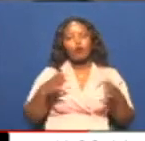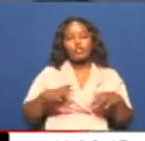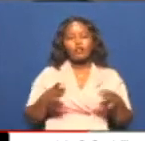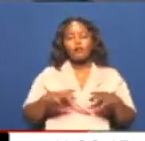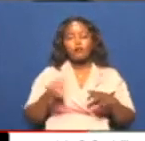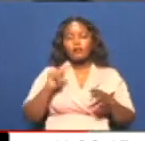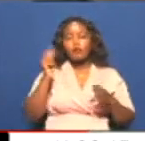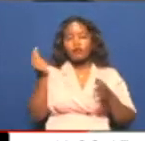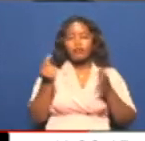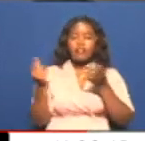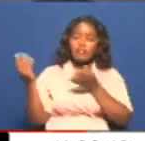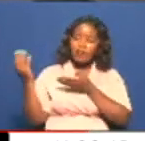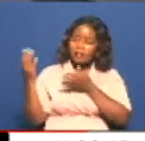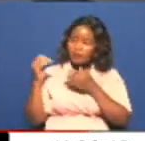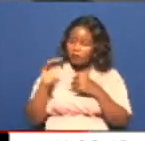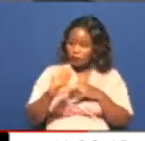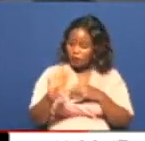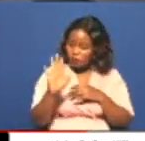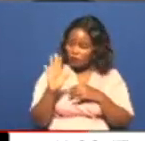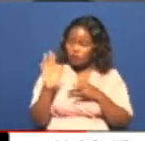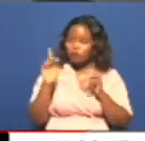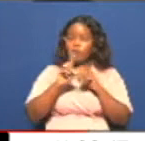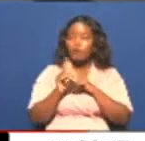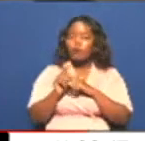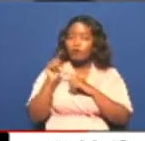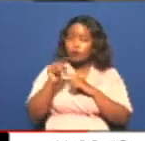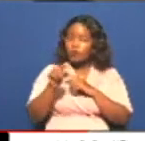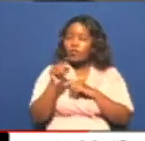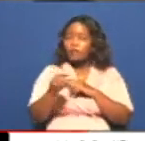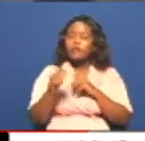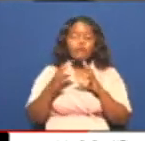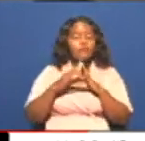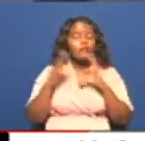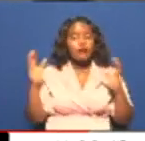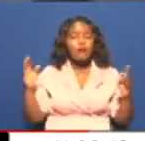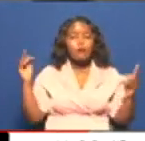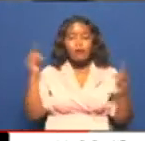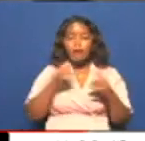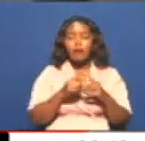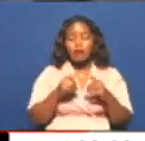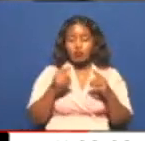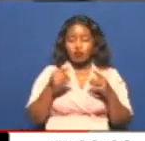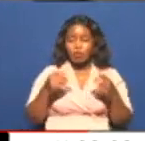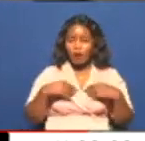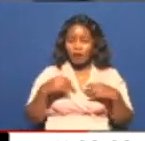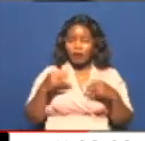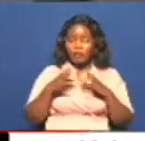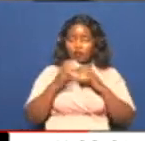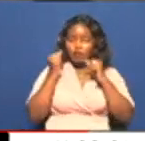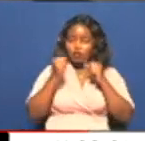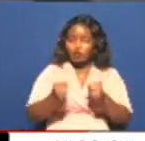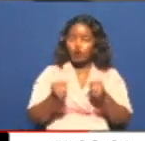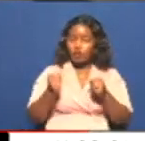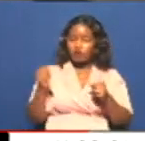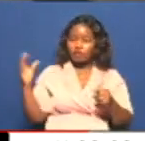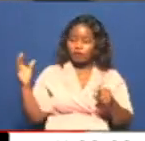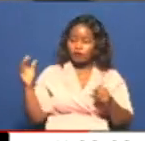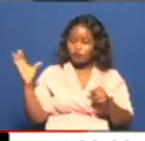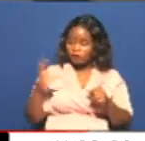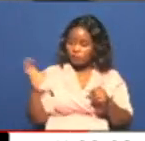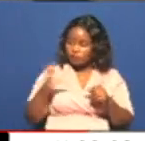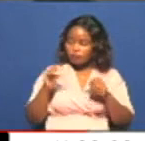to do. And I think this is the main purpose of having a strong civil society organization that is able